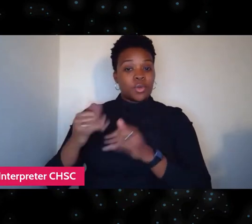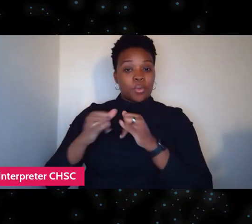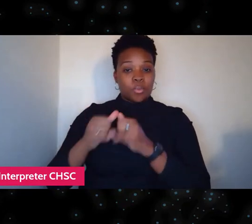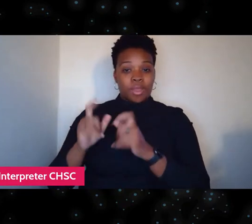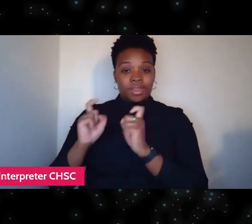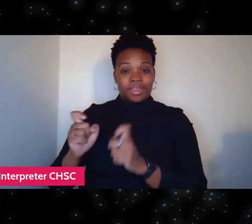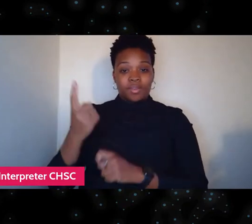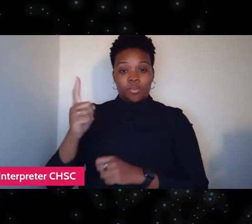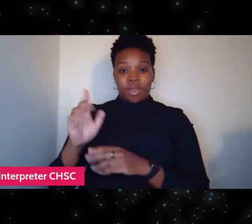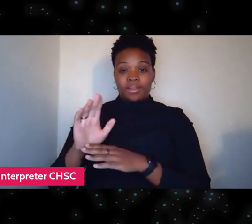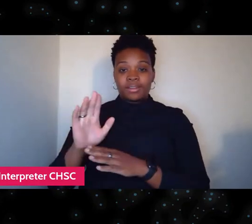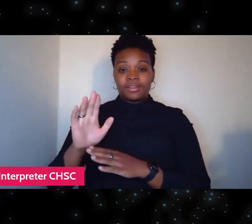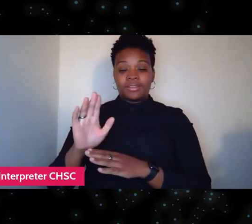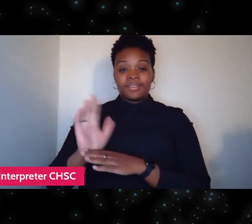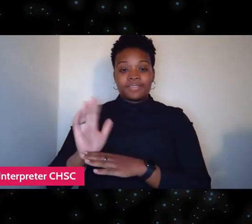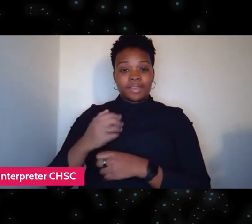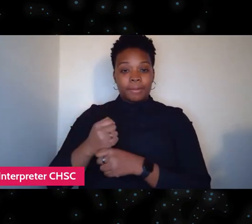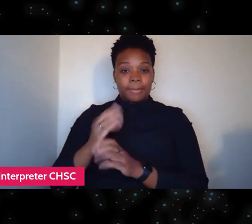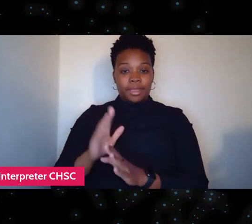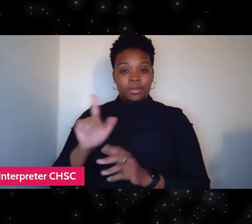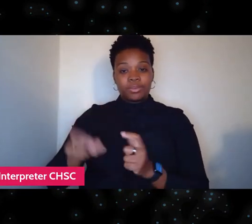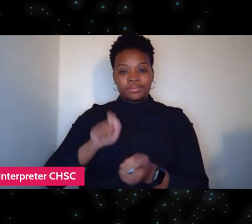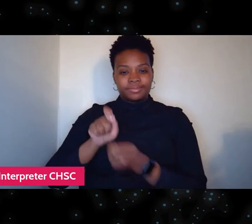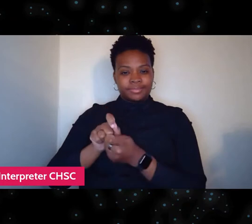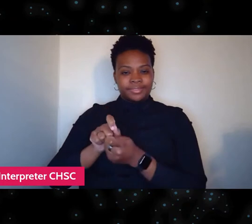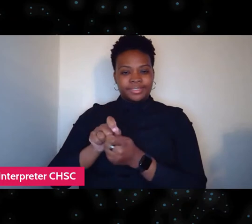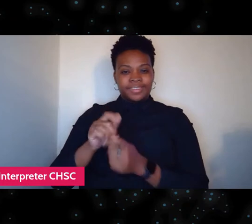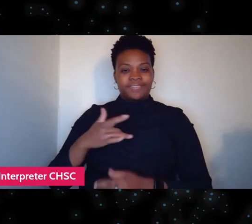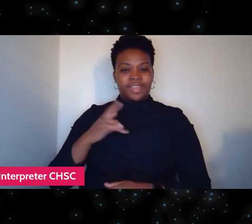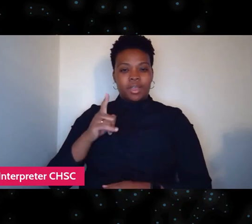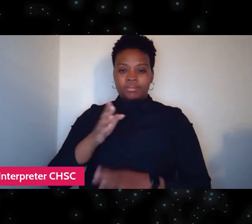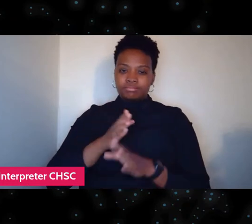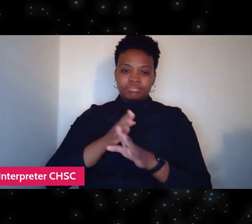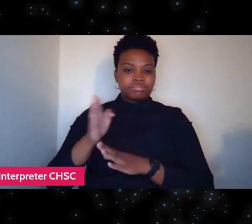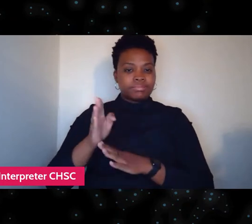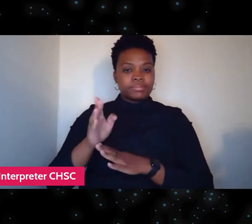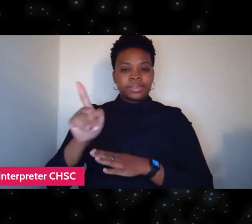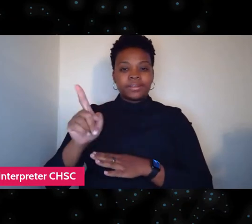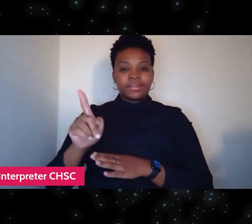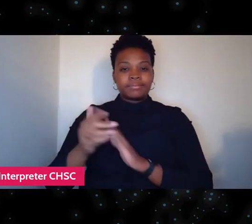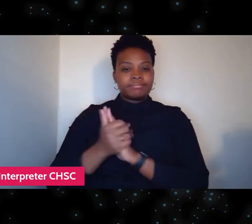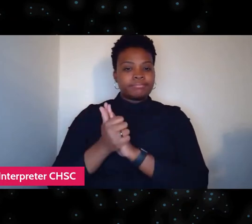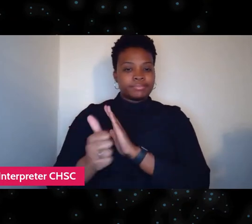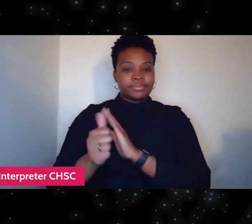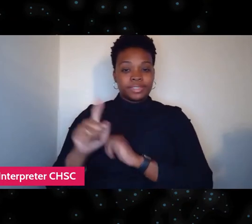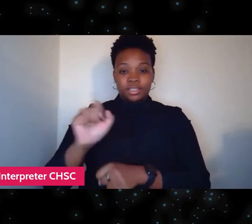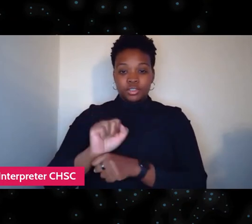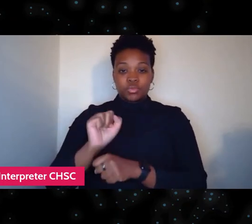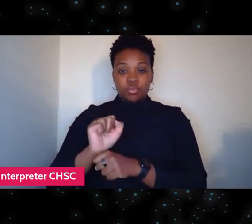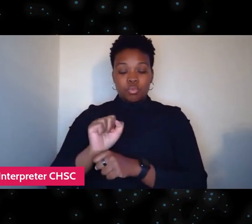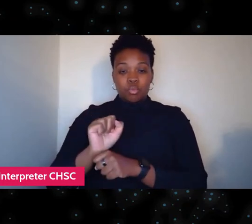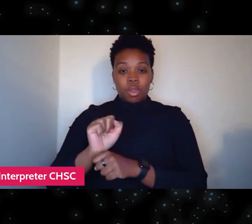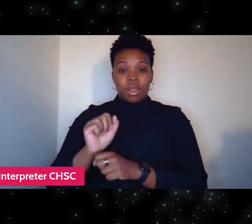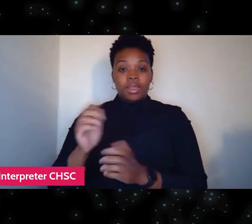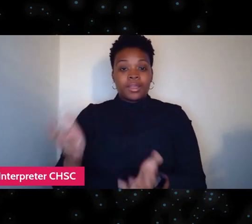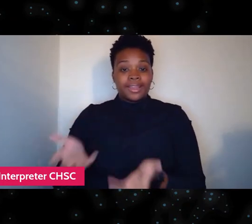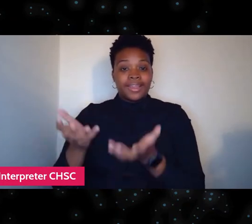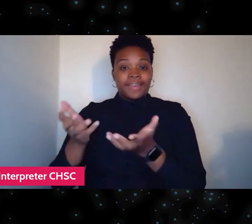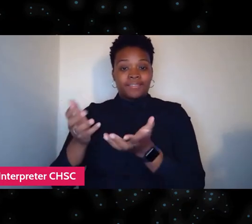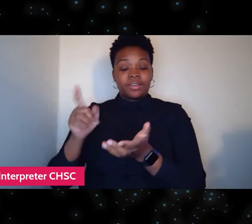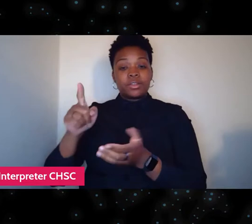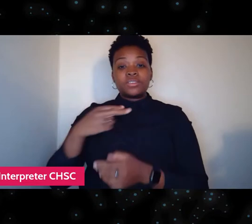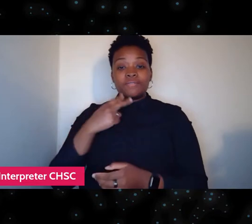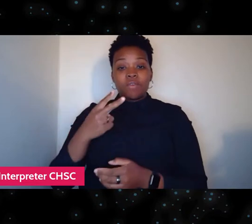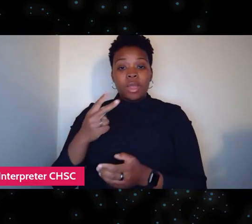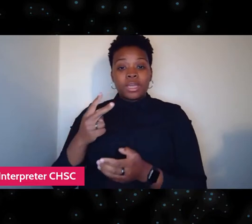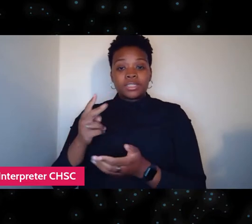to one filmmaker in particular who we feel is a pioneer in their field and whose work has proven to lift up marginalized voices. This recognition